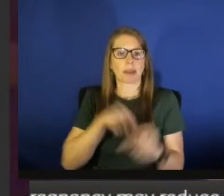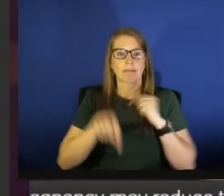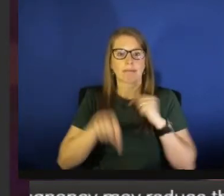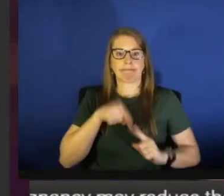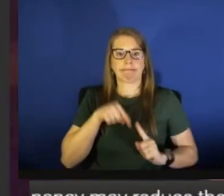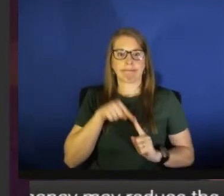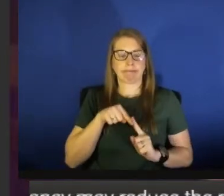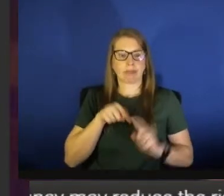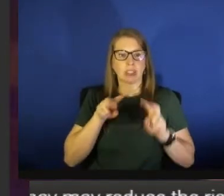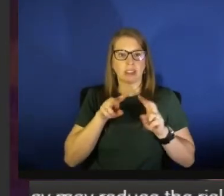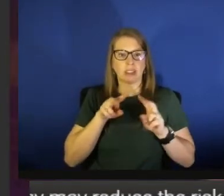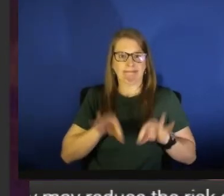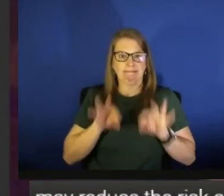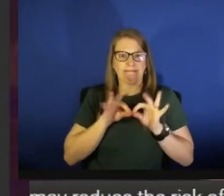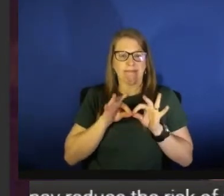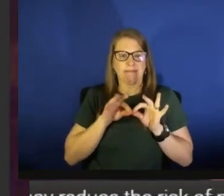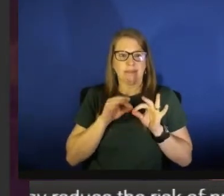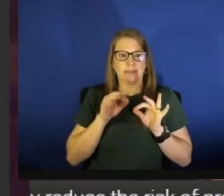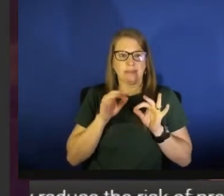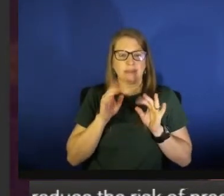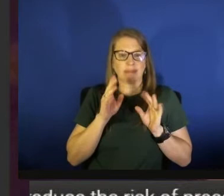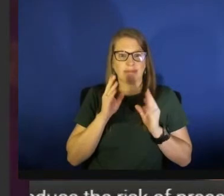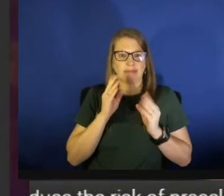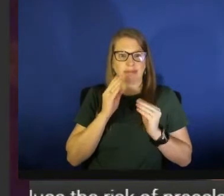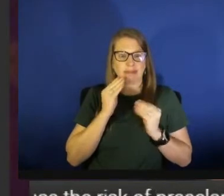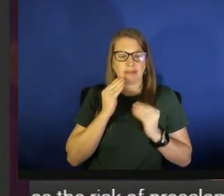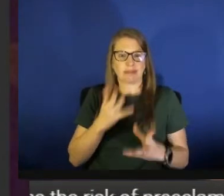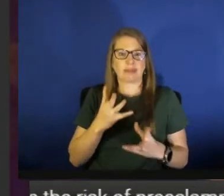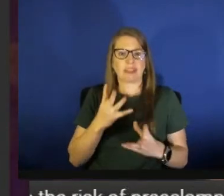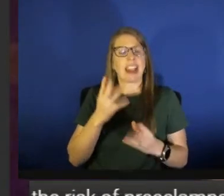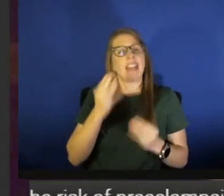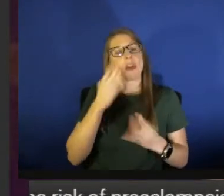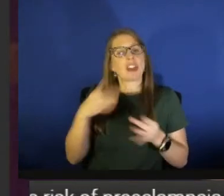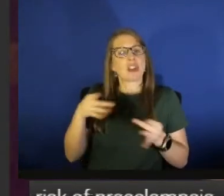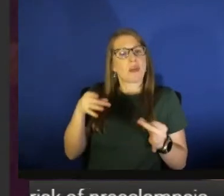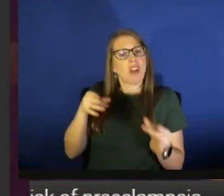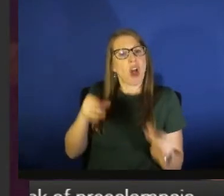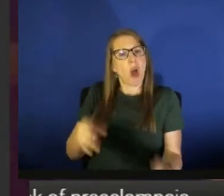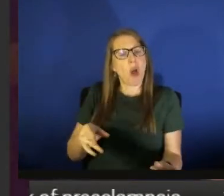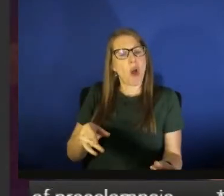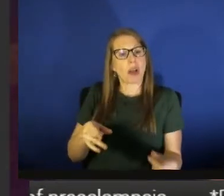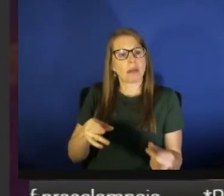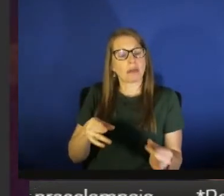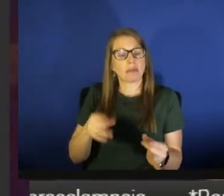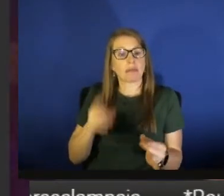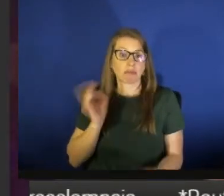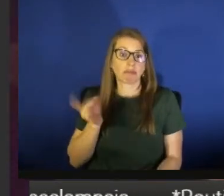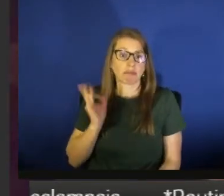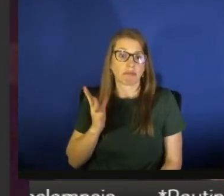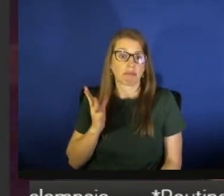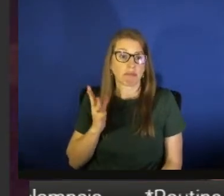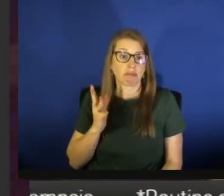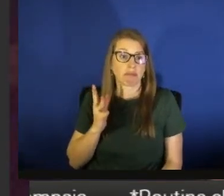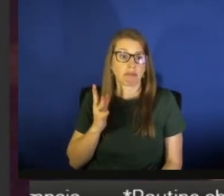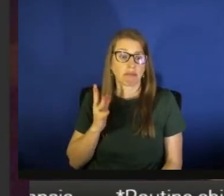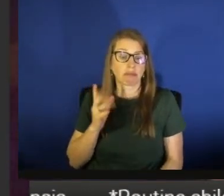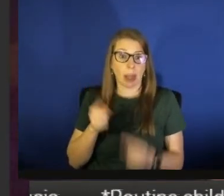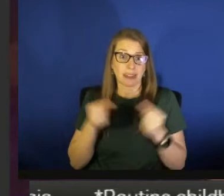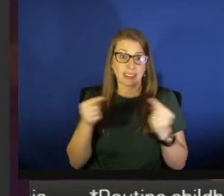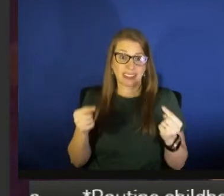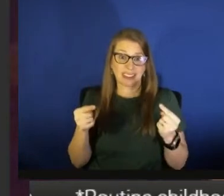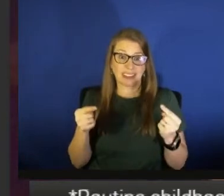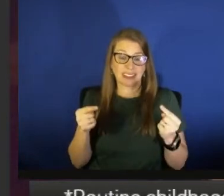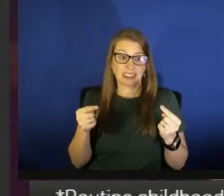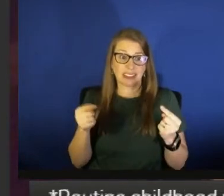critical importance of the free flow of information. And we're seeing the devastating effects of the opposite effect